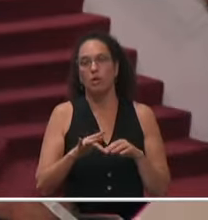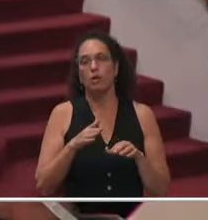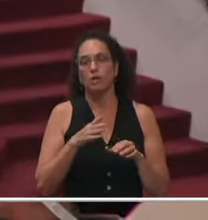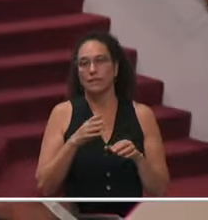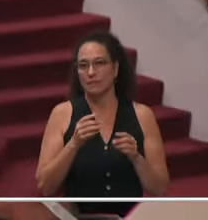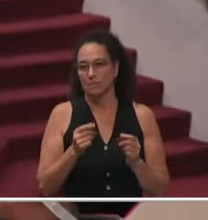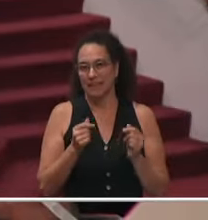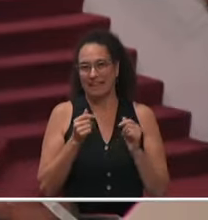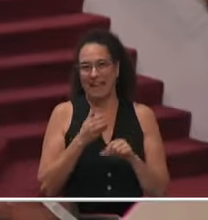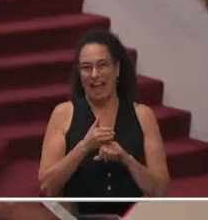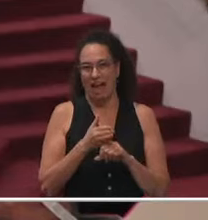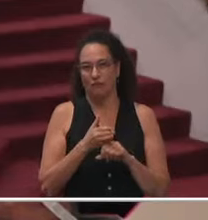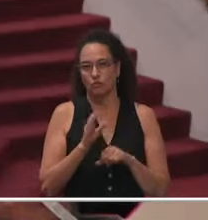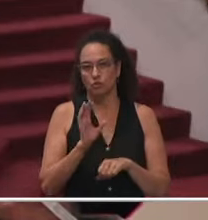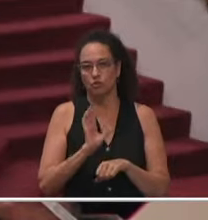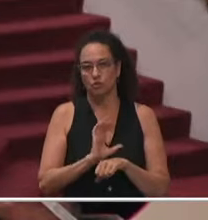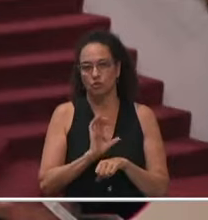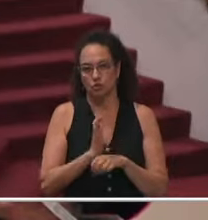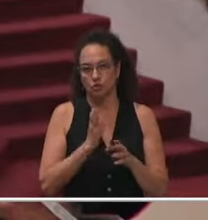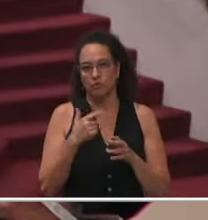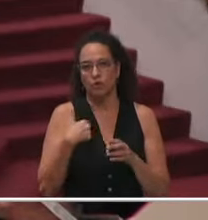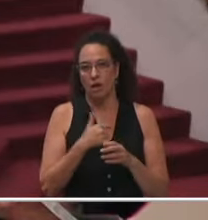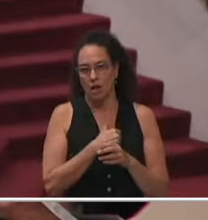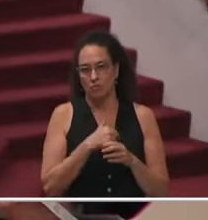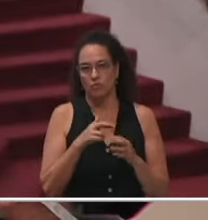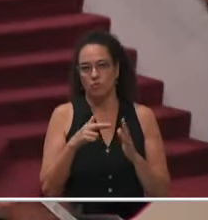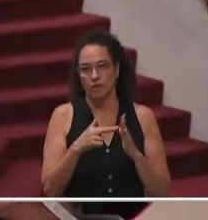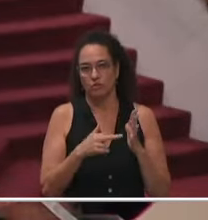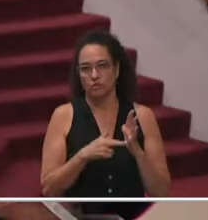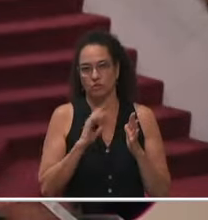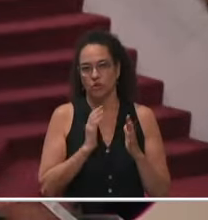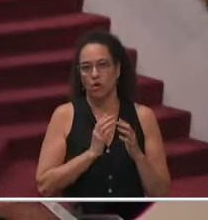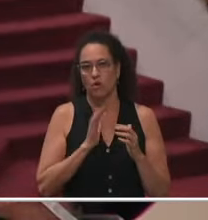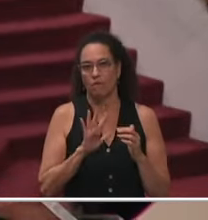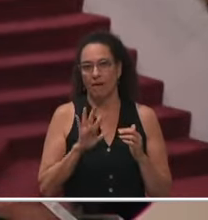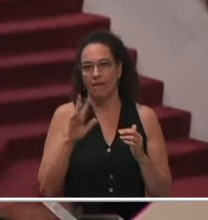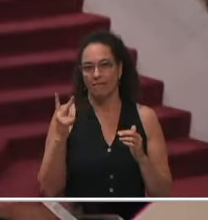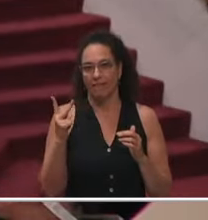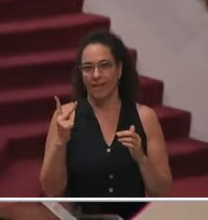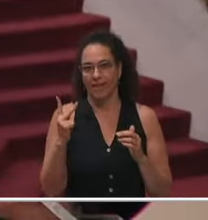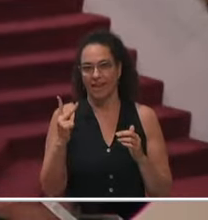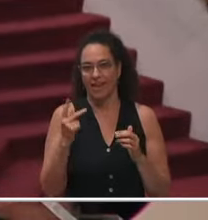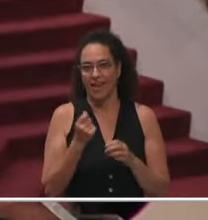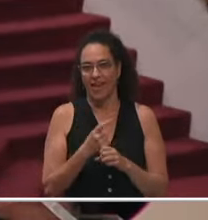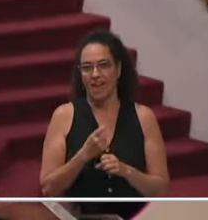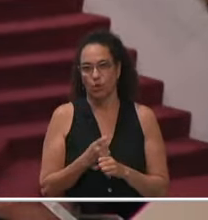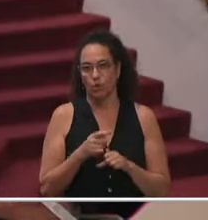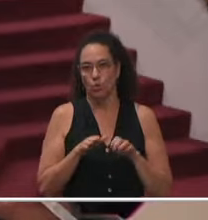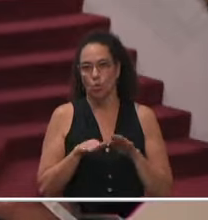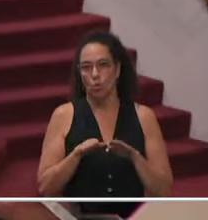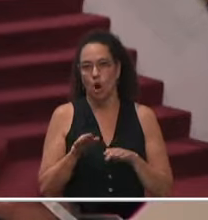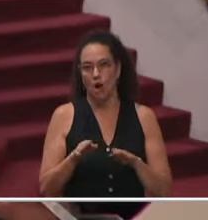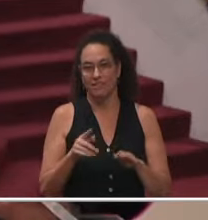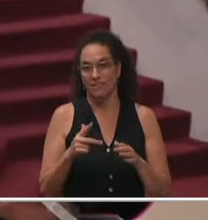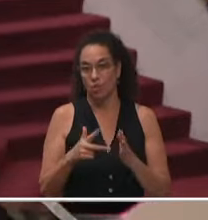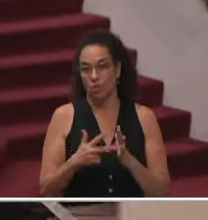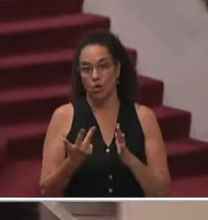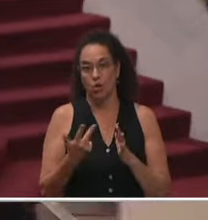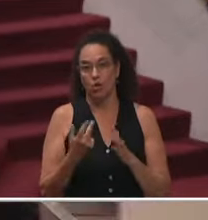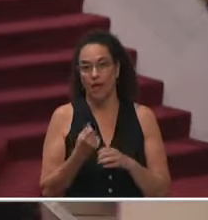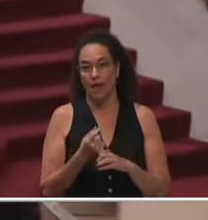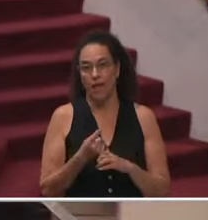service for us to register to participate in our 5K annual walk. This is the third one,